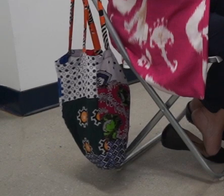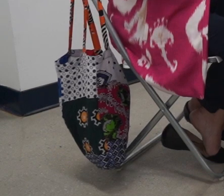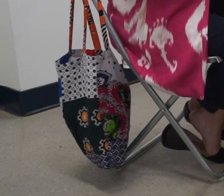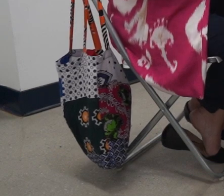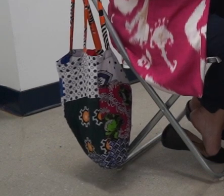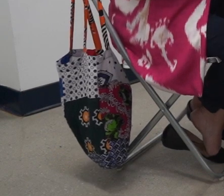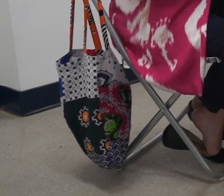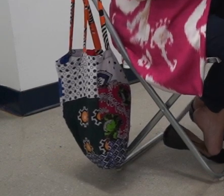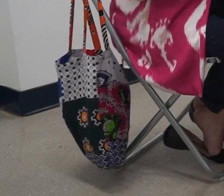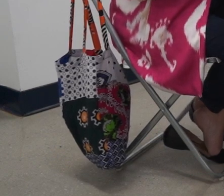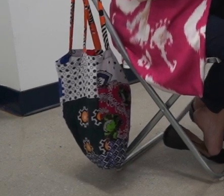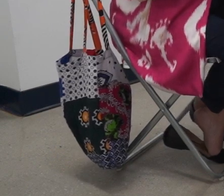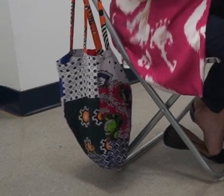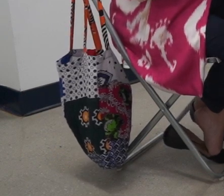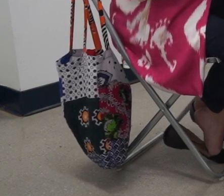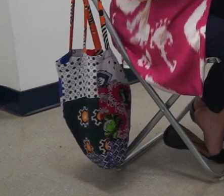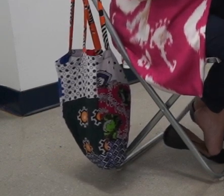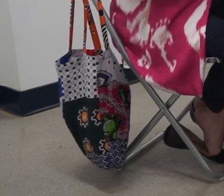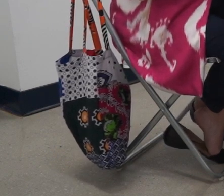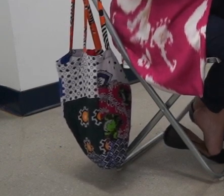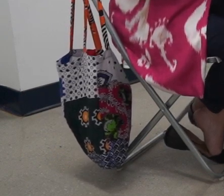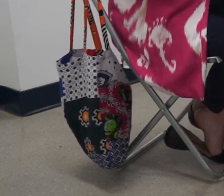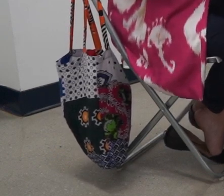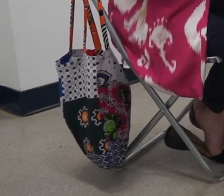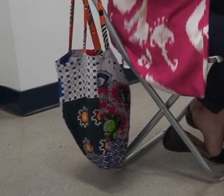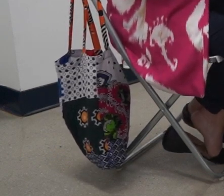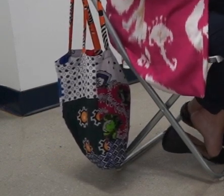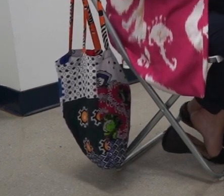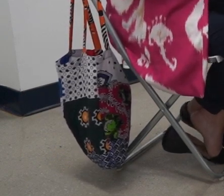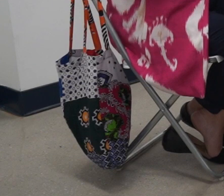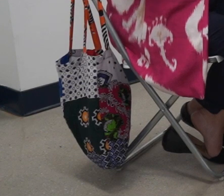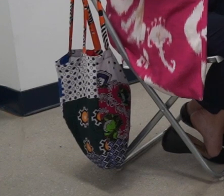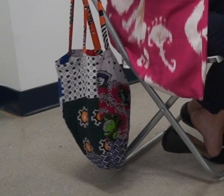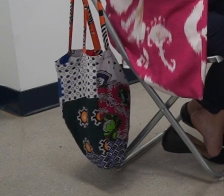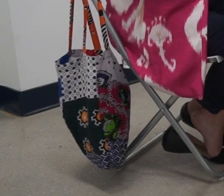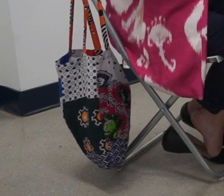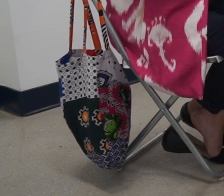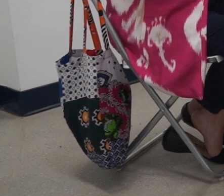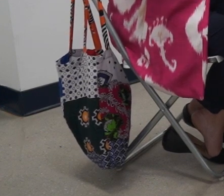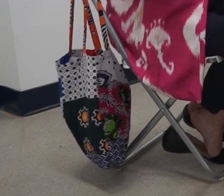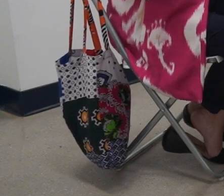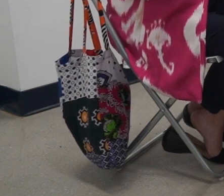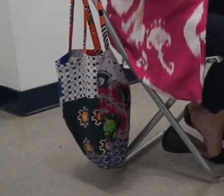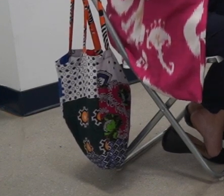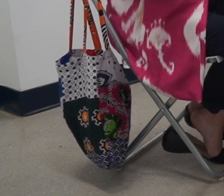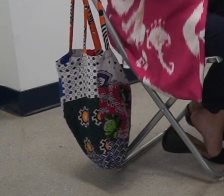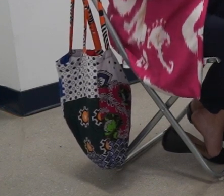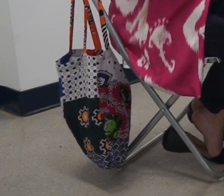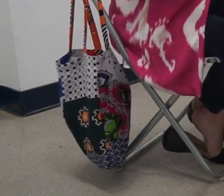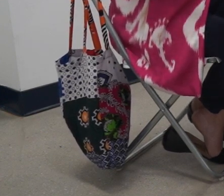voices. So I think one of the first things to do, which I haven't talked about, is really to figure out who is your